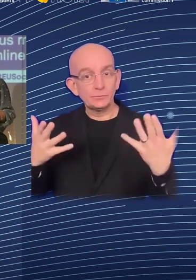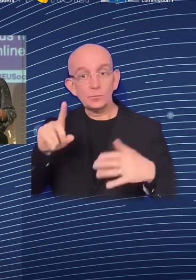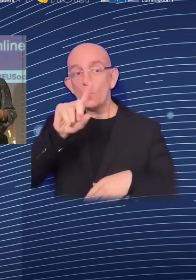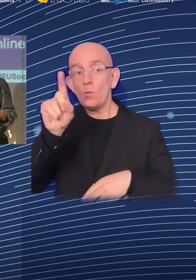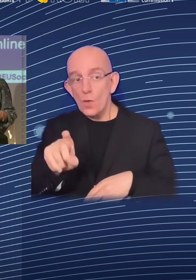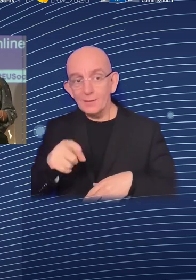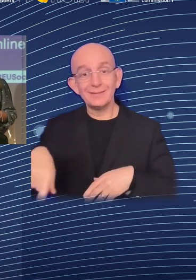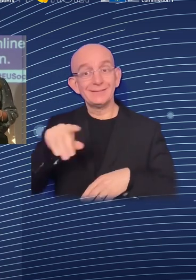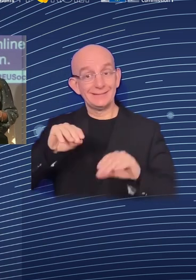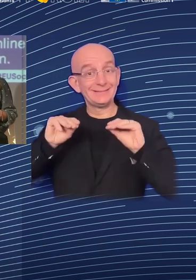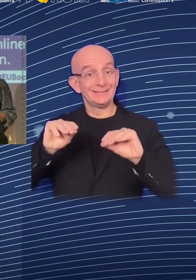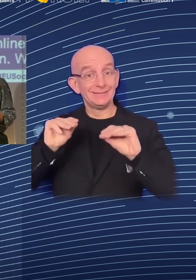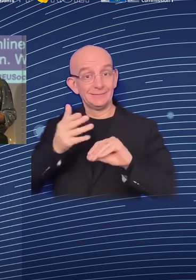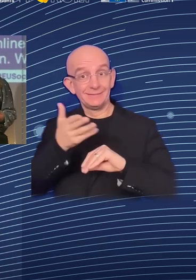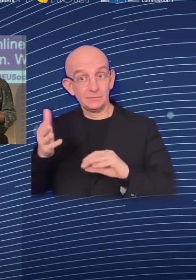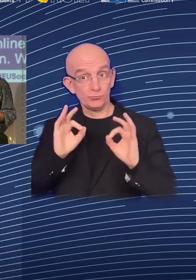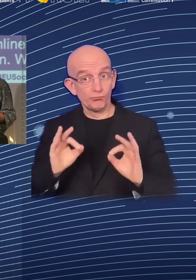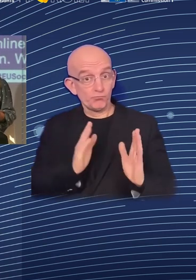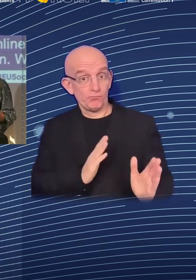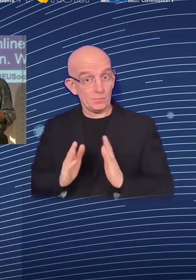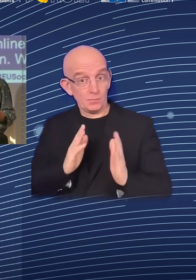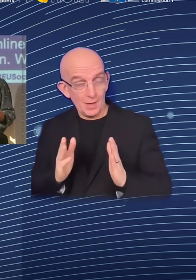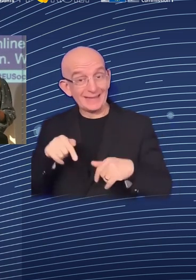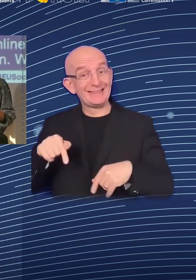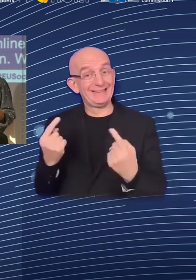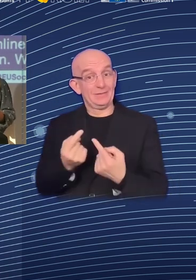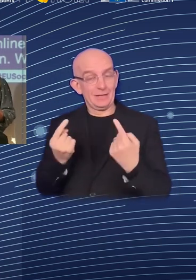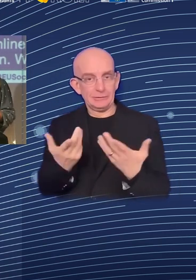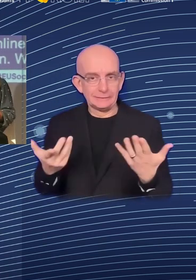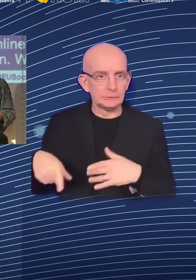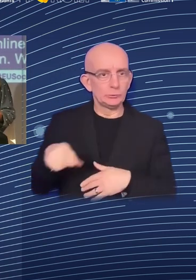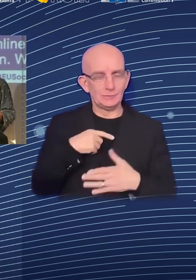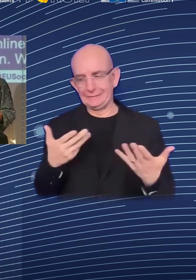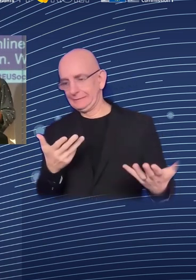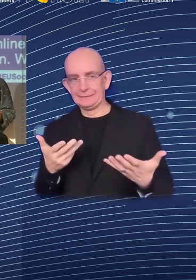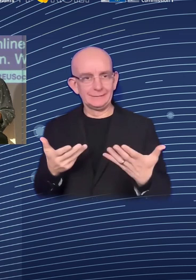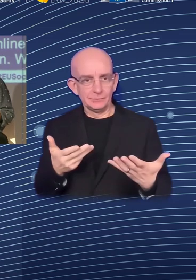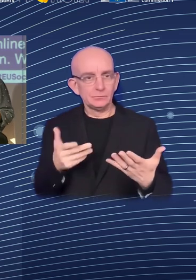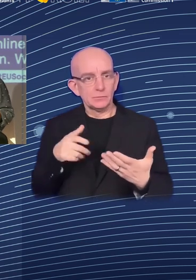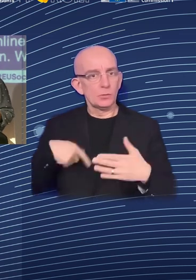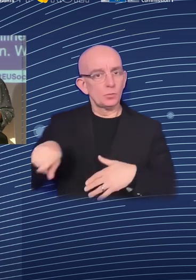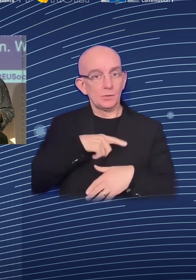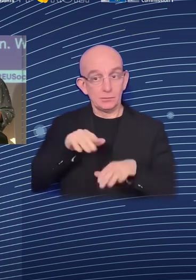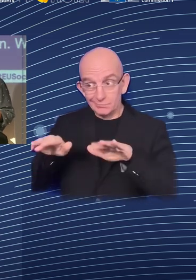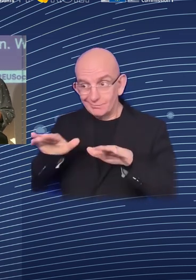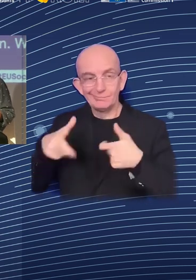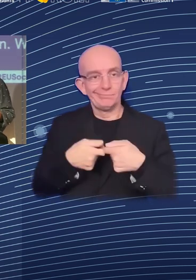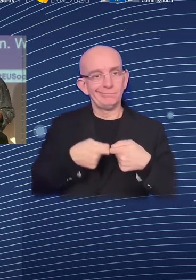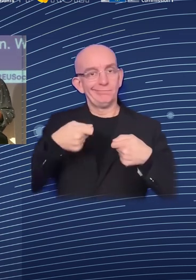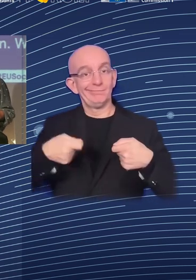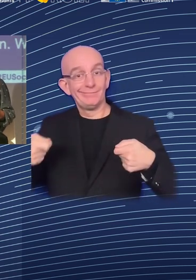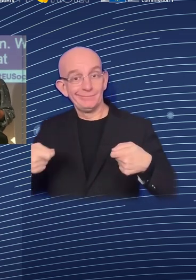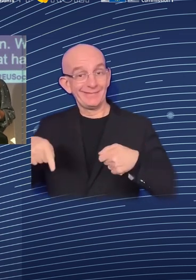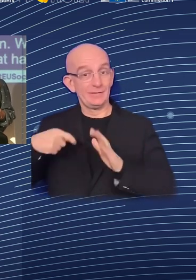them. And then we were prolonged as a project, and what happened was that there was a